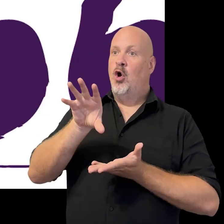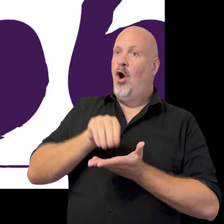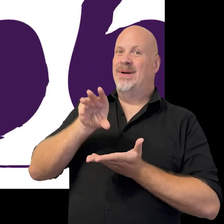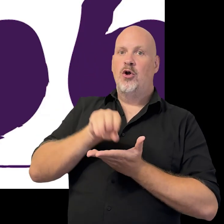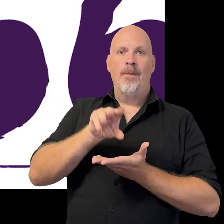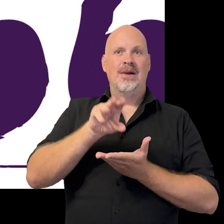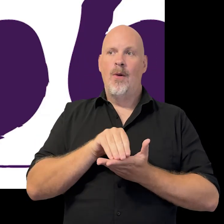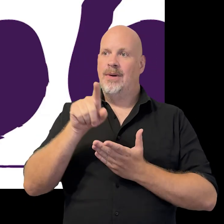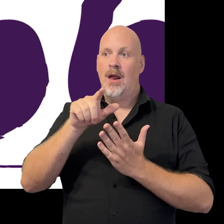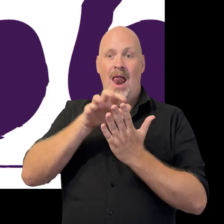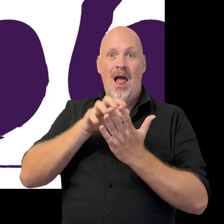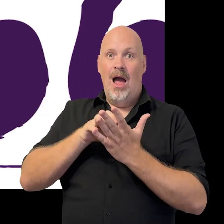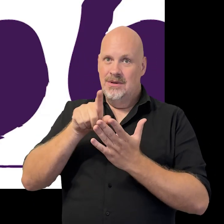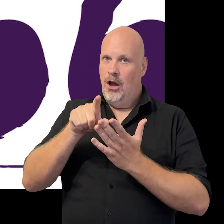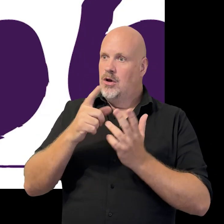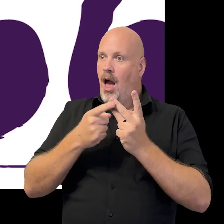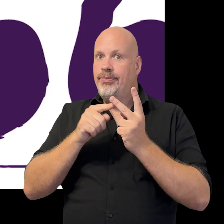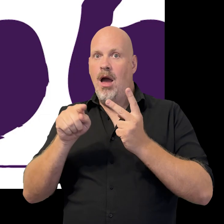research.